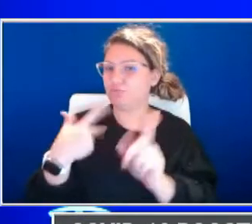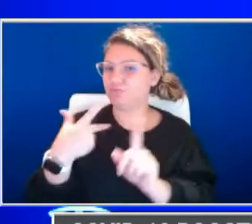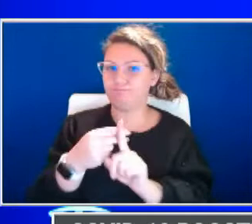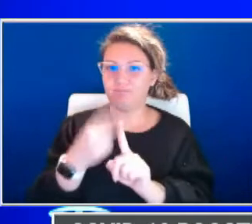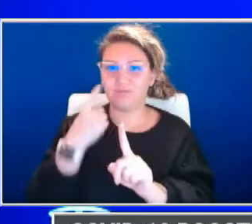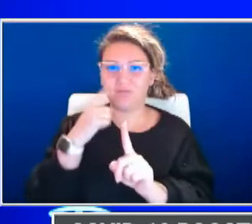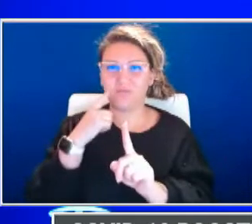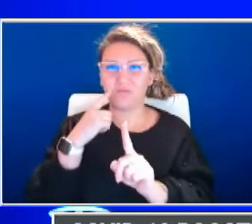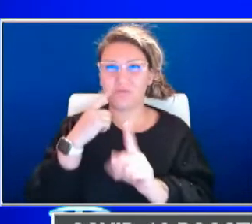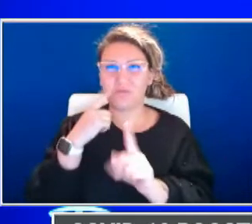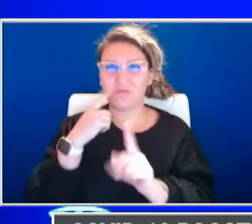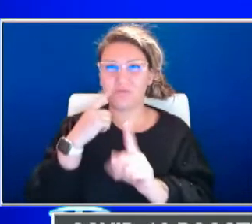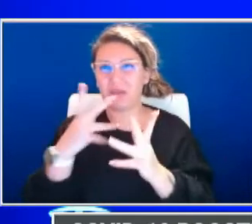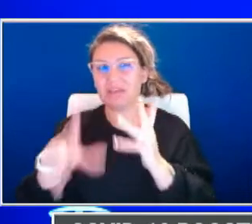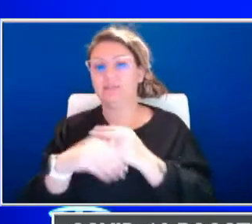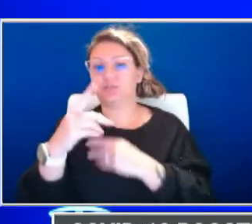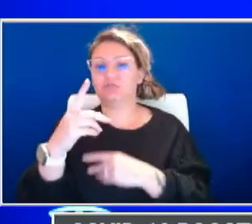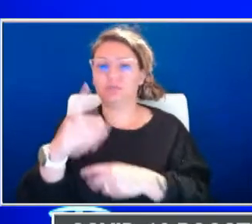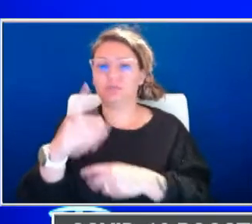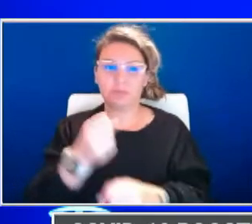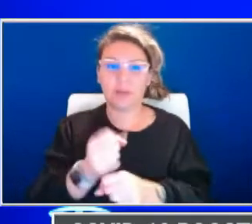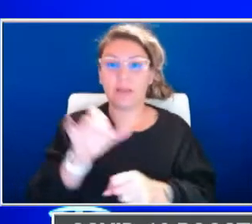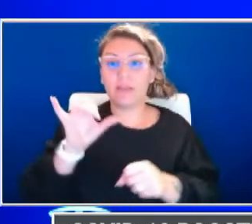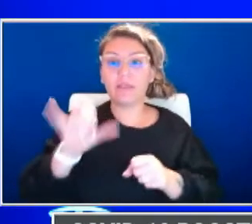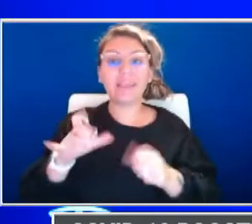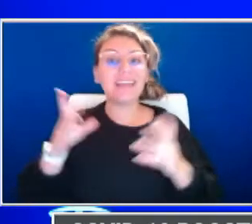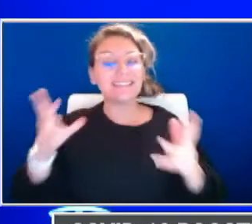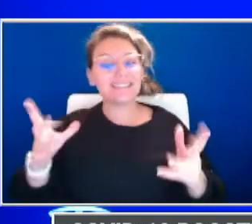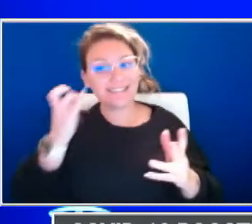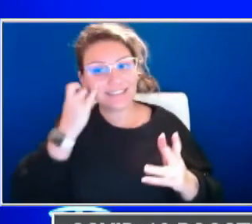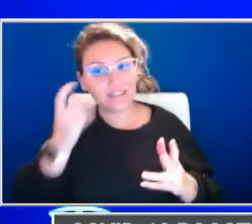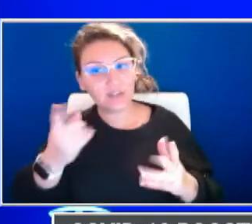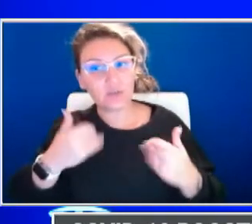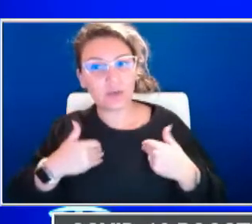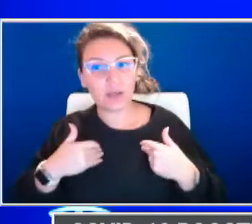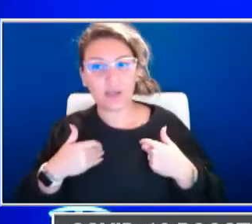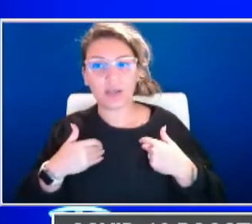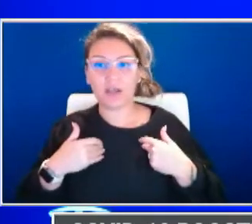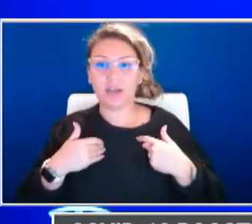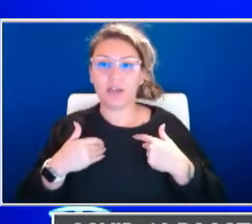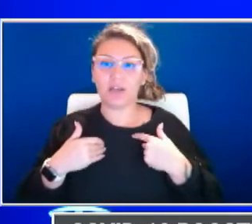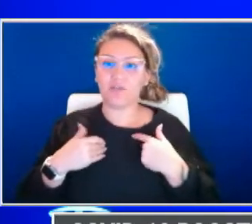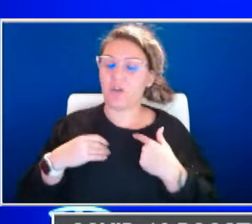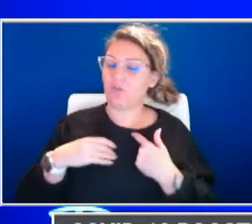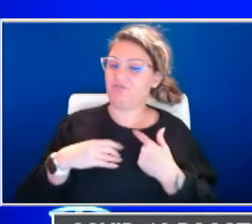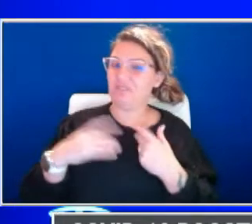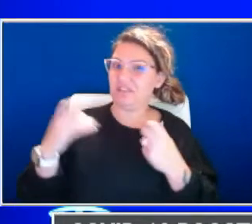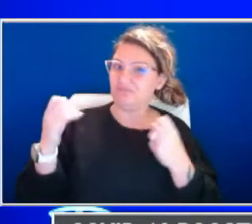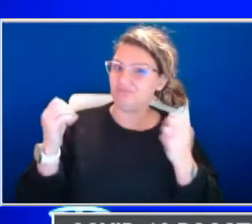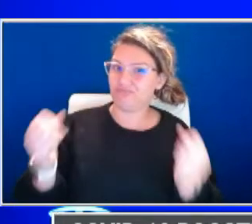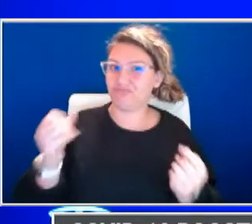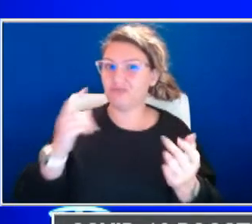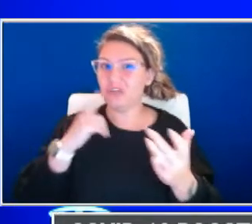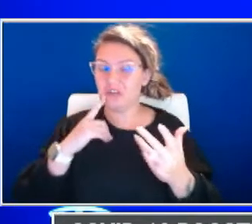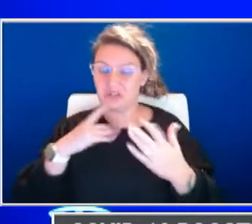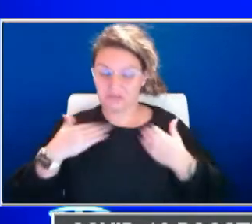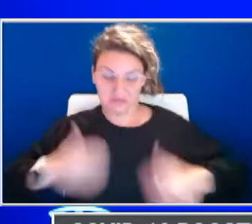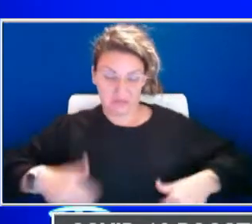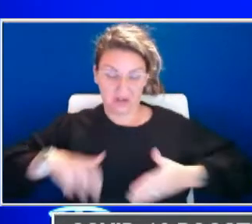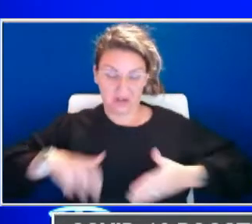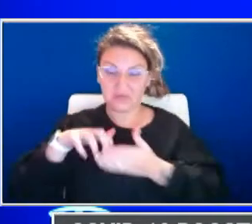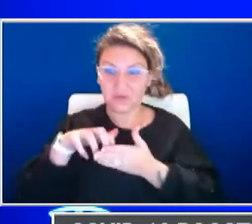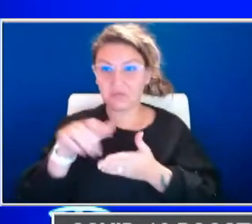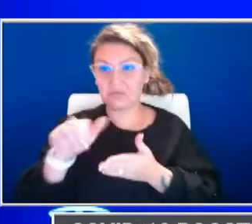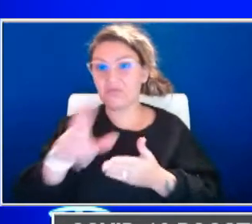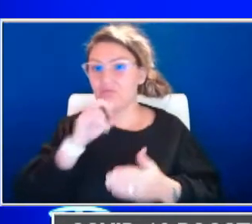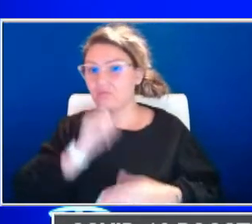year. Now, that is the caveat of if you have significant comorbidities such as immune suppression or age, there